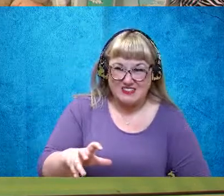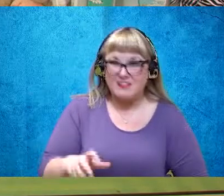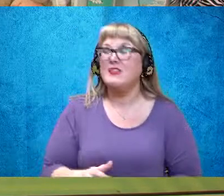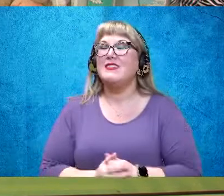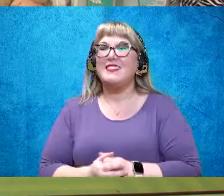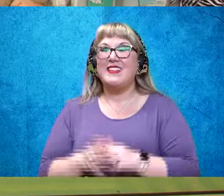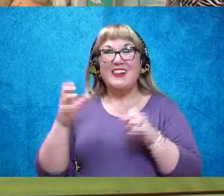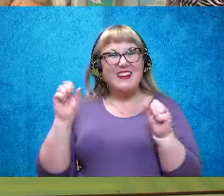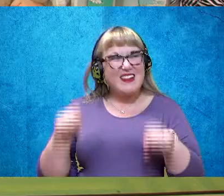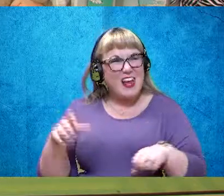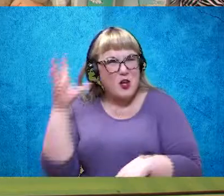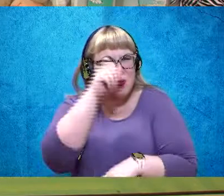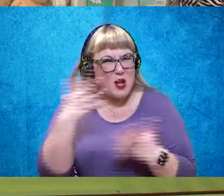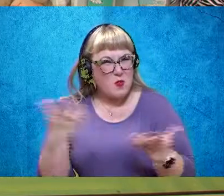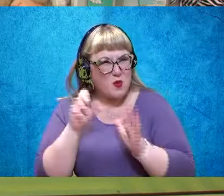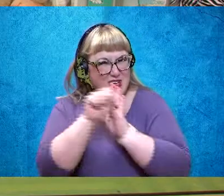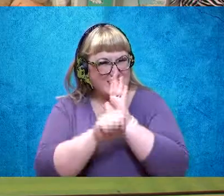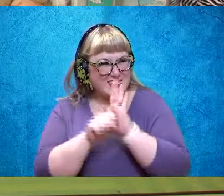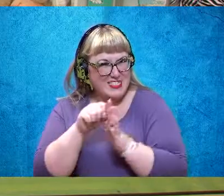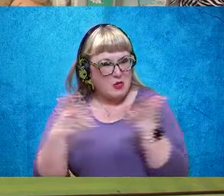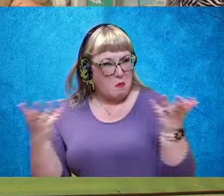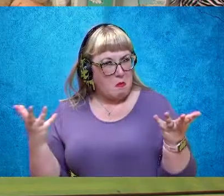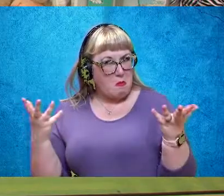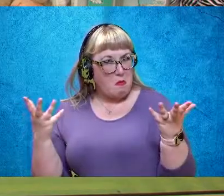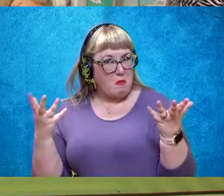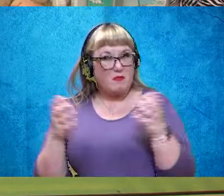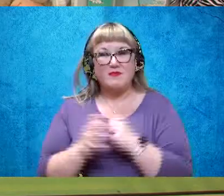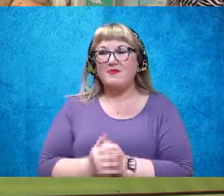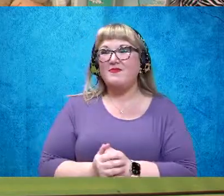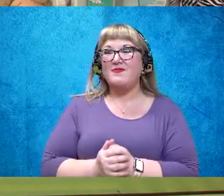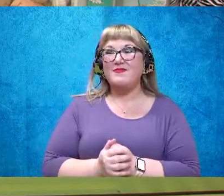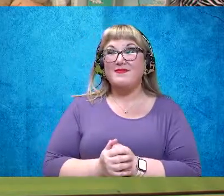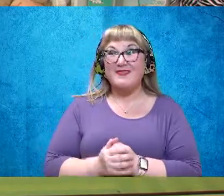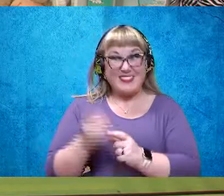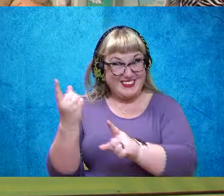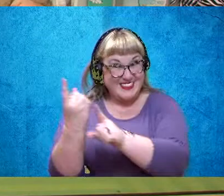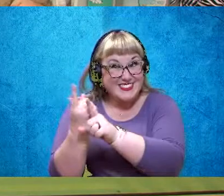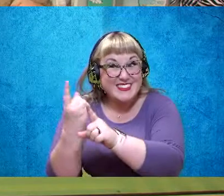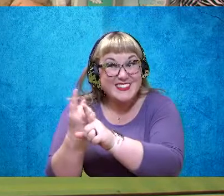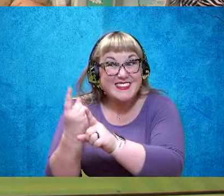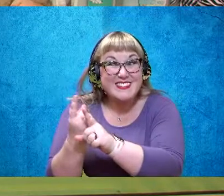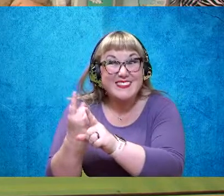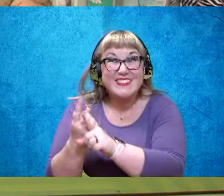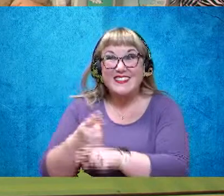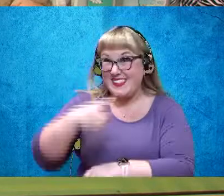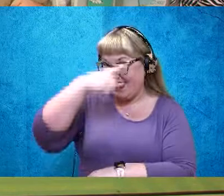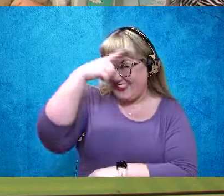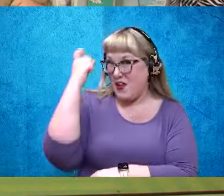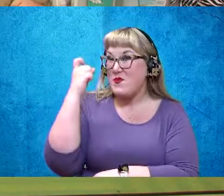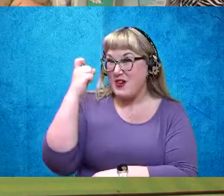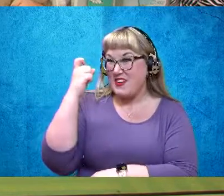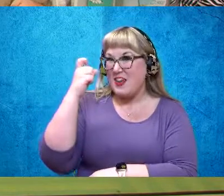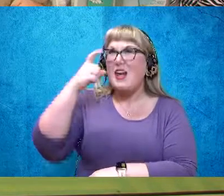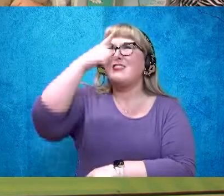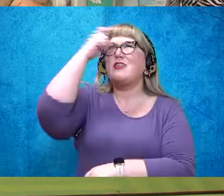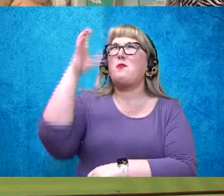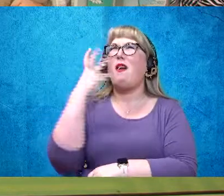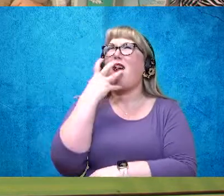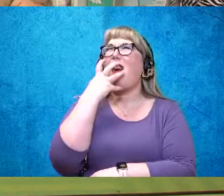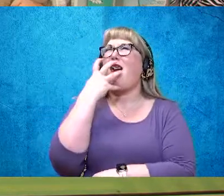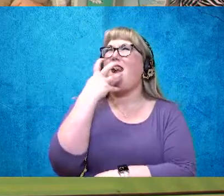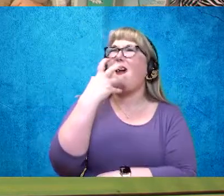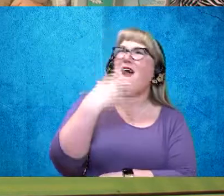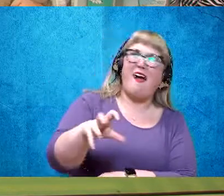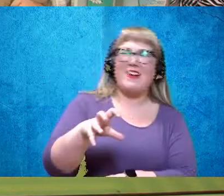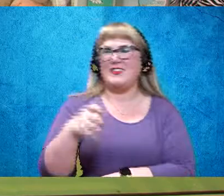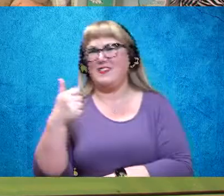you guess what season I'm talking about? You're right, it's summer. Summer is the hottest